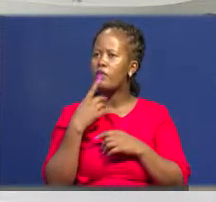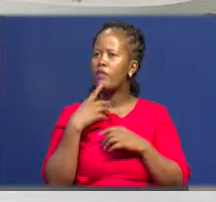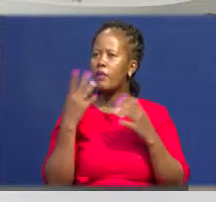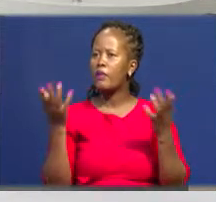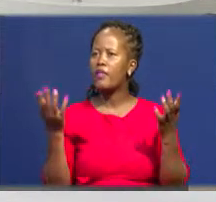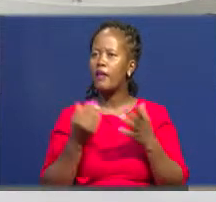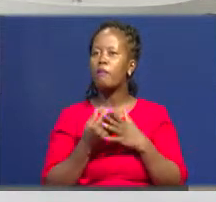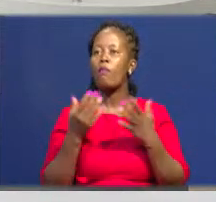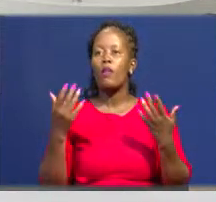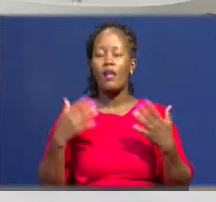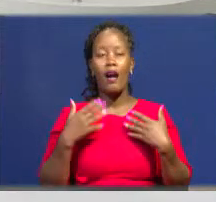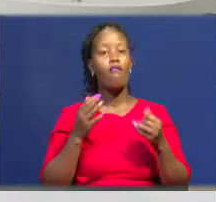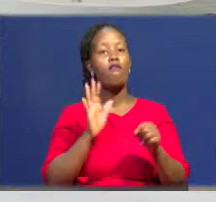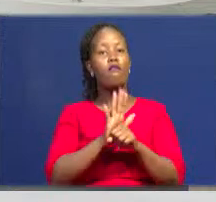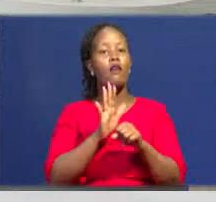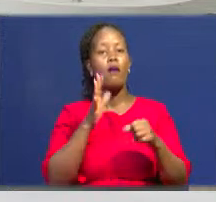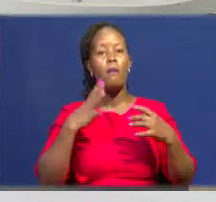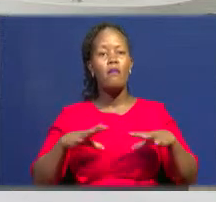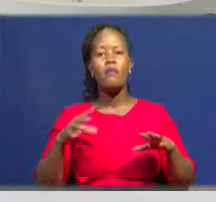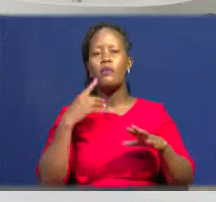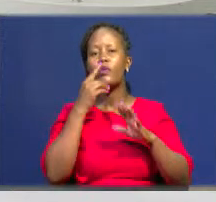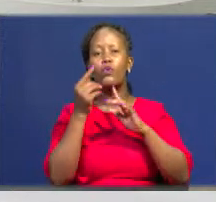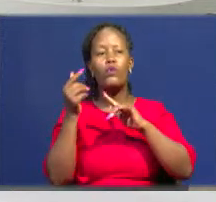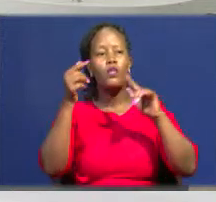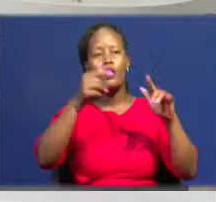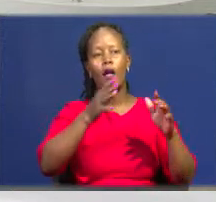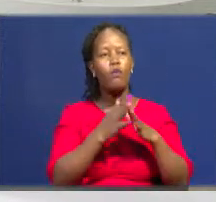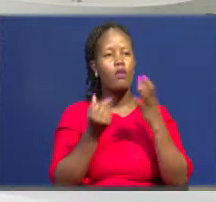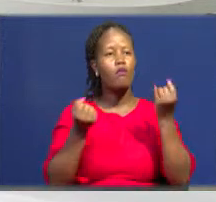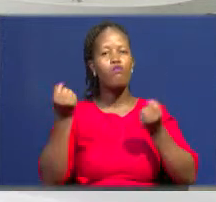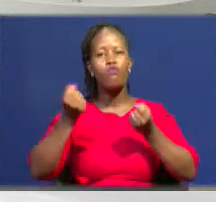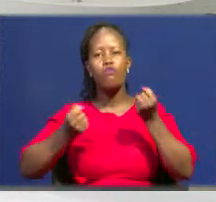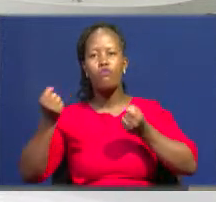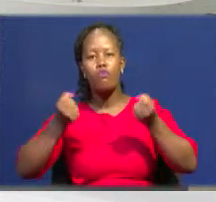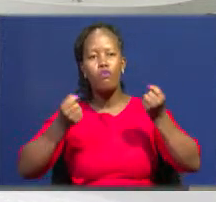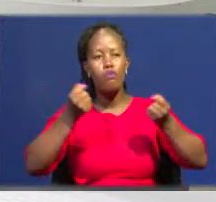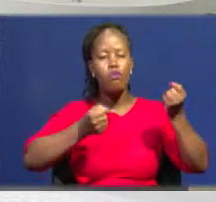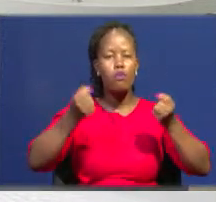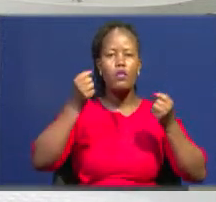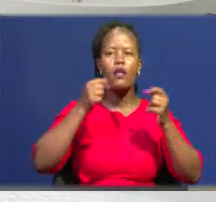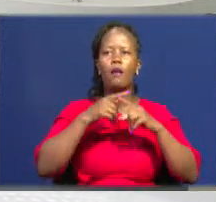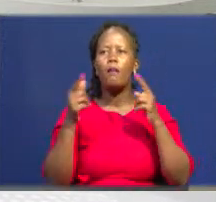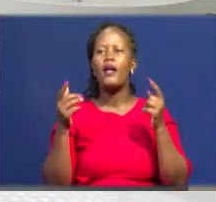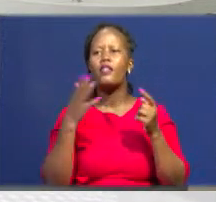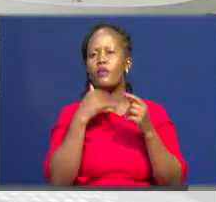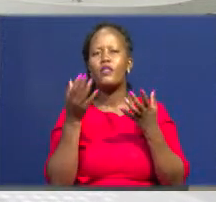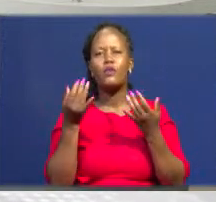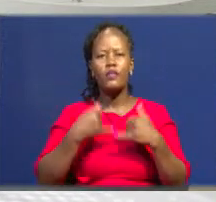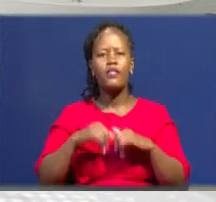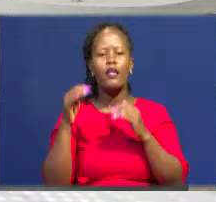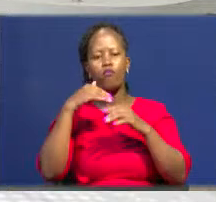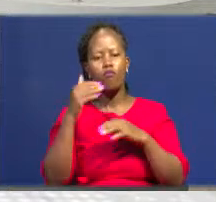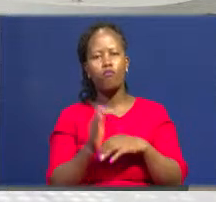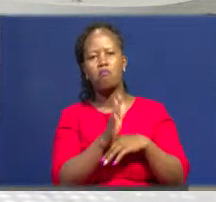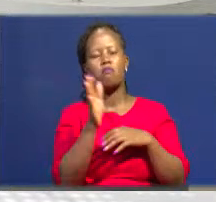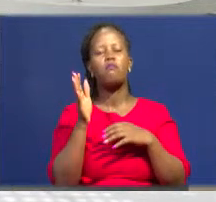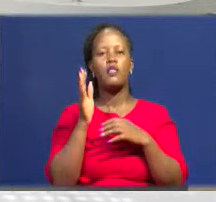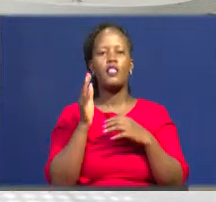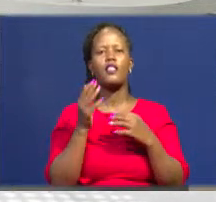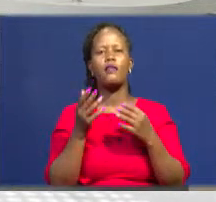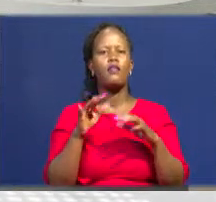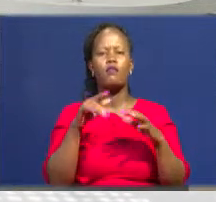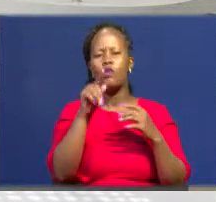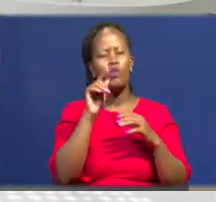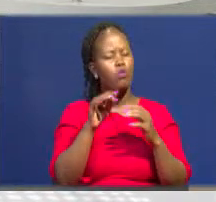are those people who will come in with very big cars, but they want to cut the queue or you try getting through this. How